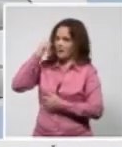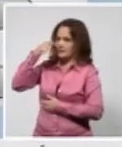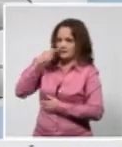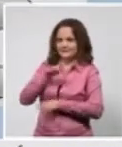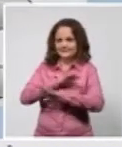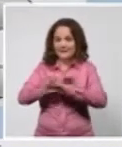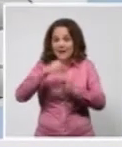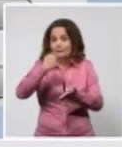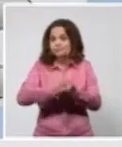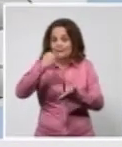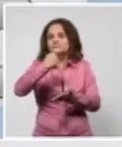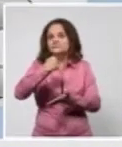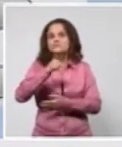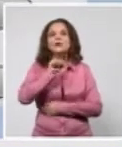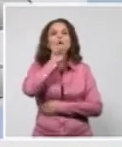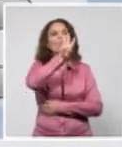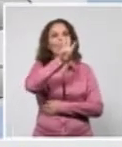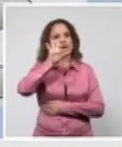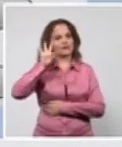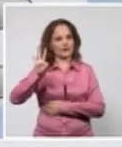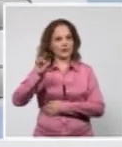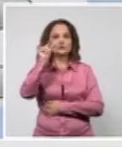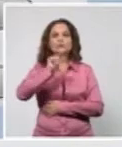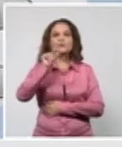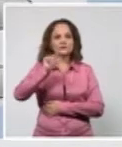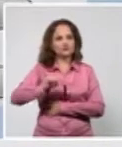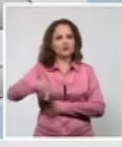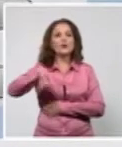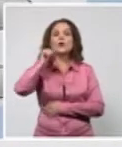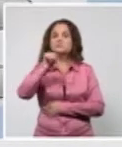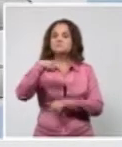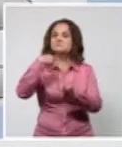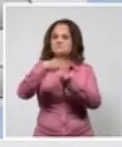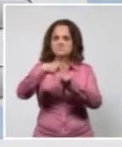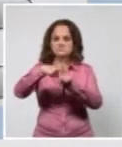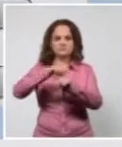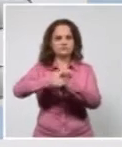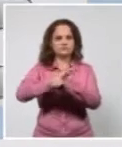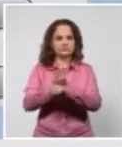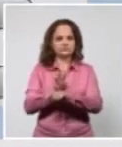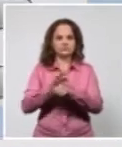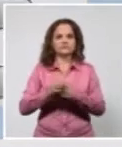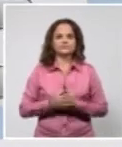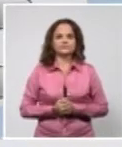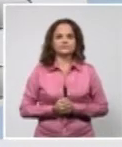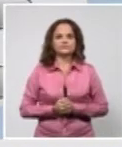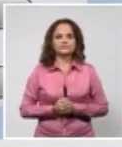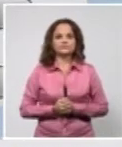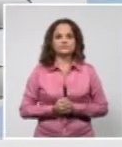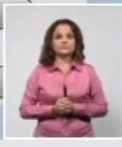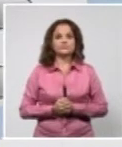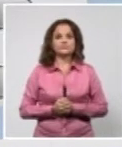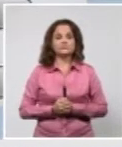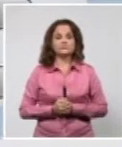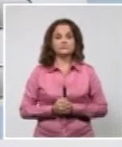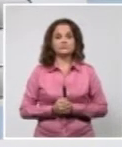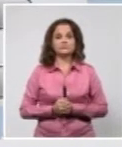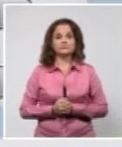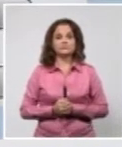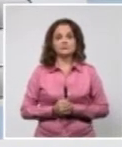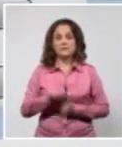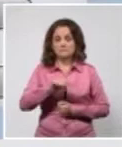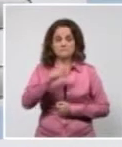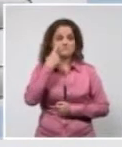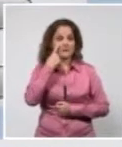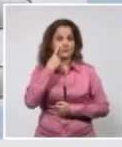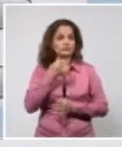7,424 samples resulted in 48 people testing positive for COVID-19. This brings the total number